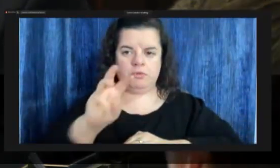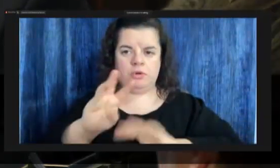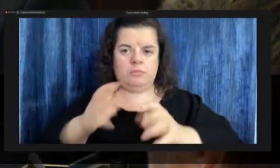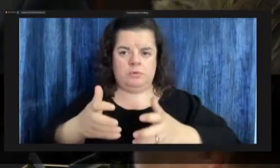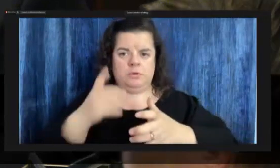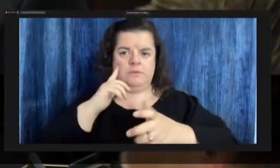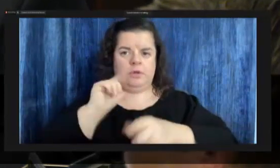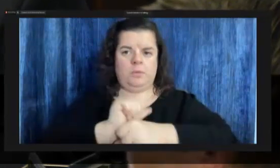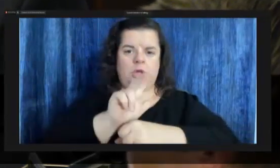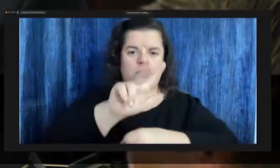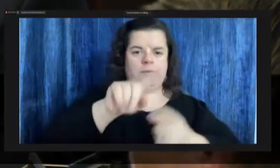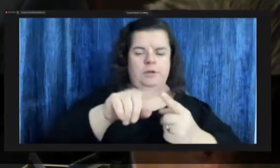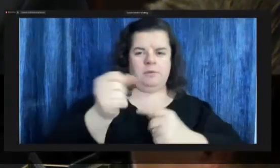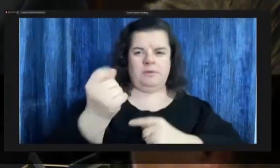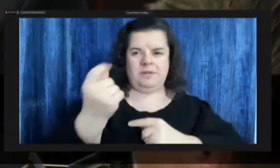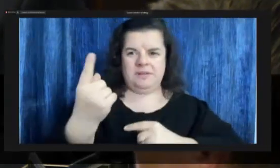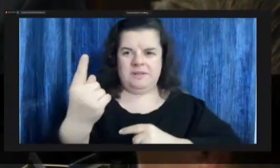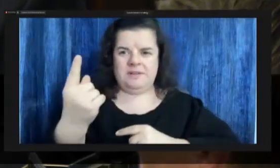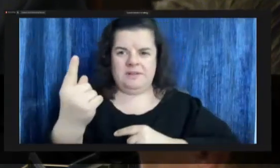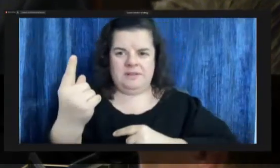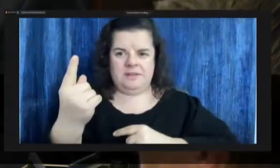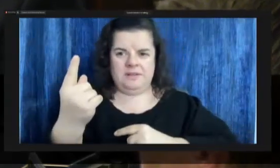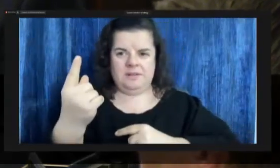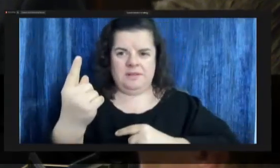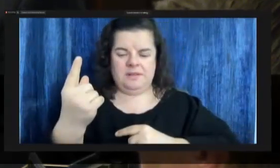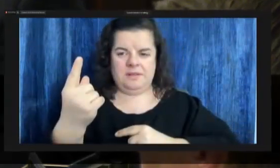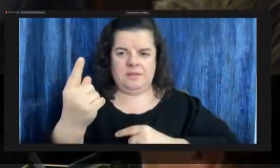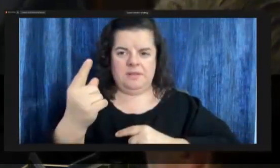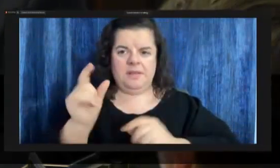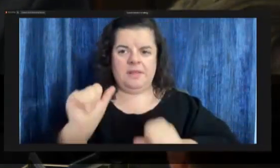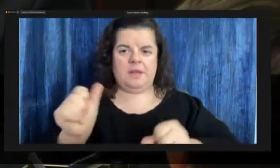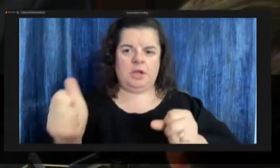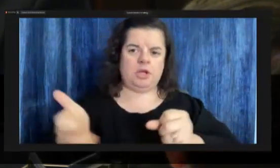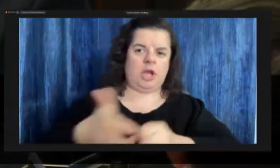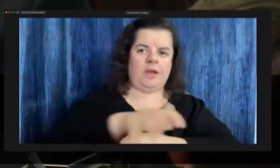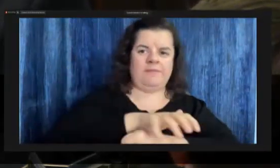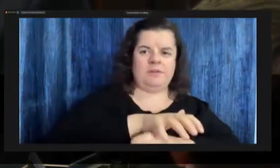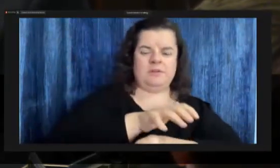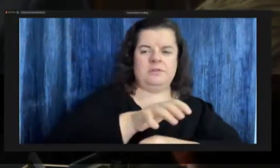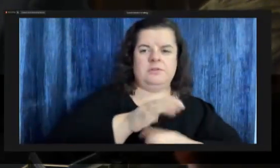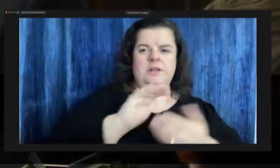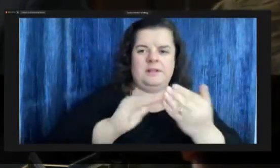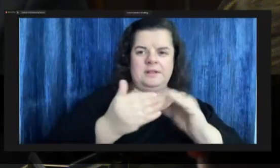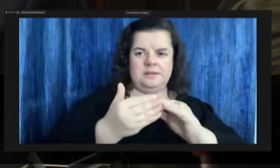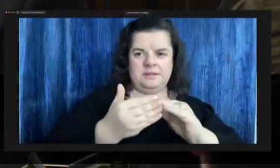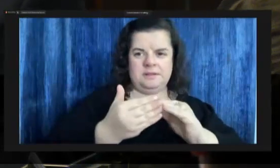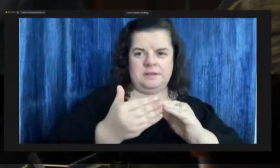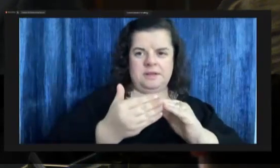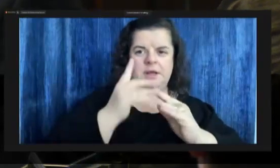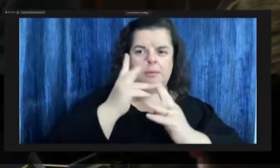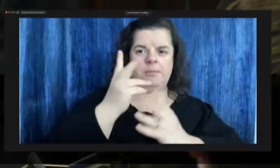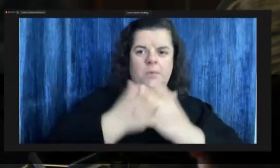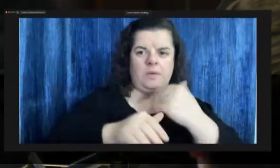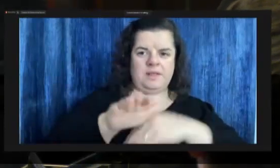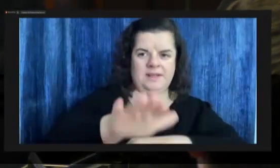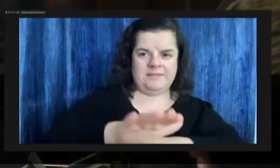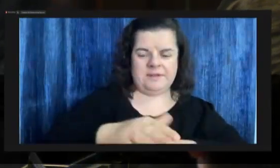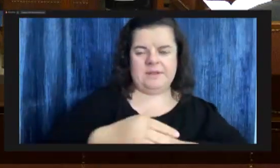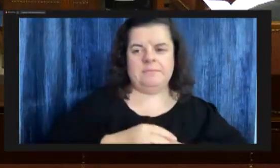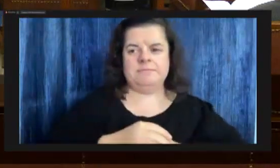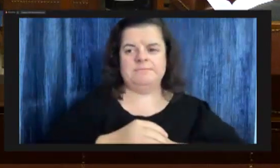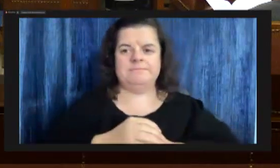sort of 3 to 11 so that they could cover the city both in the evening and during the day.